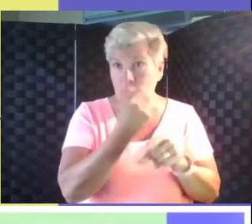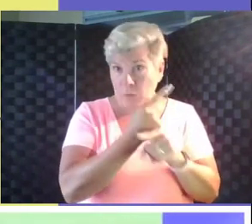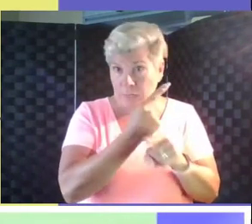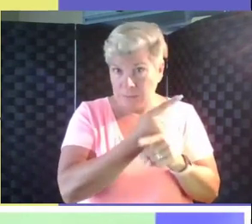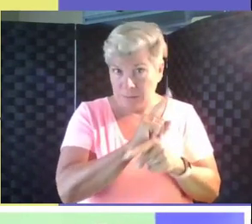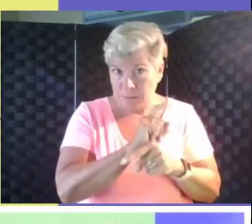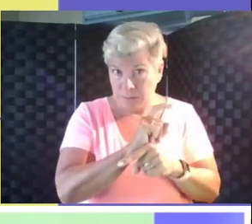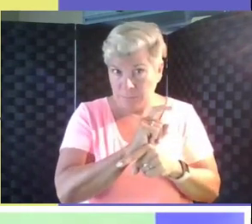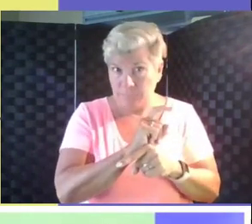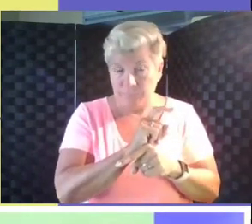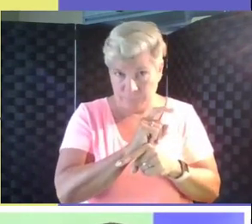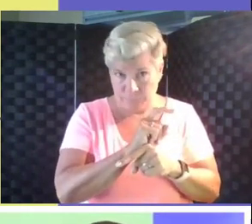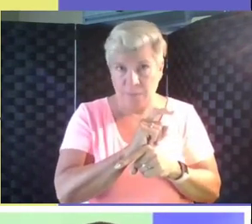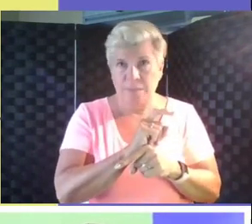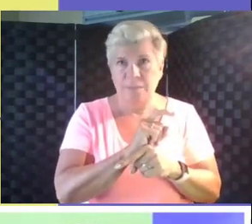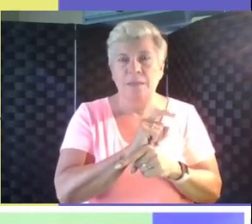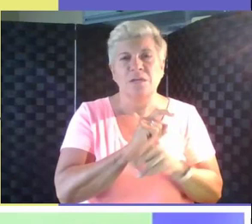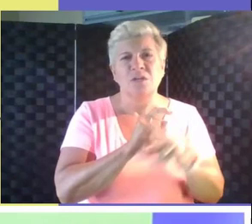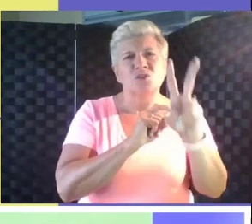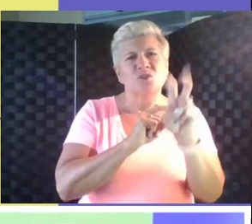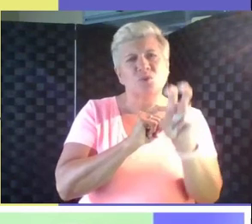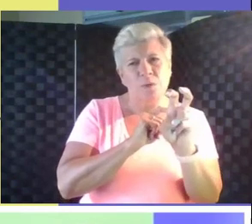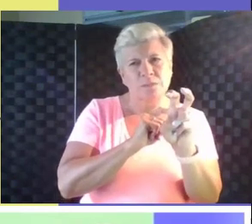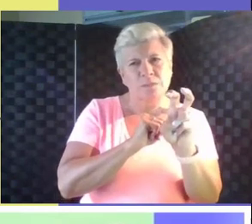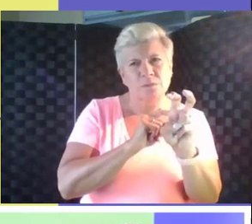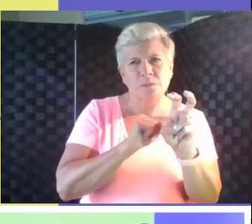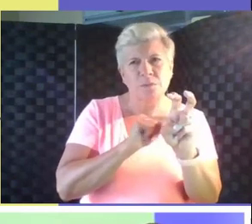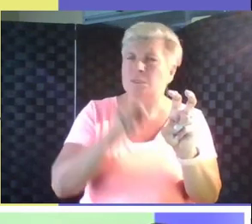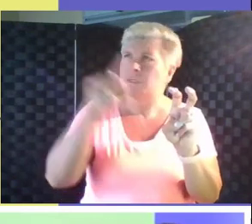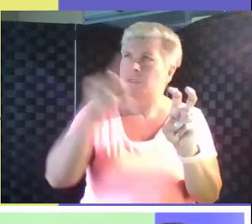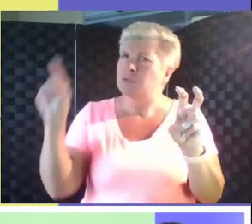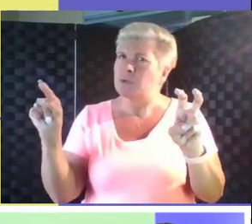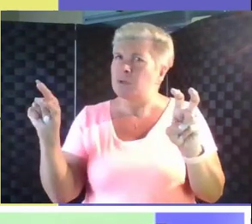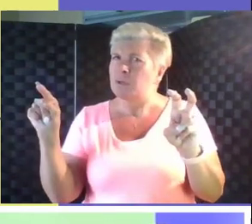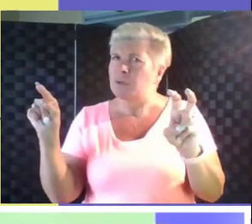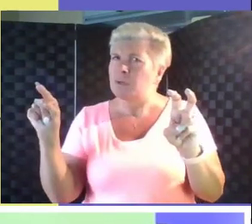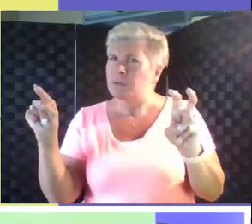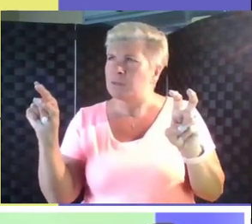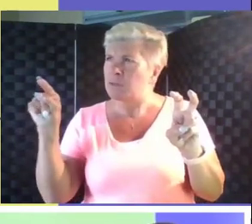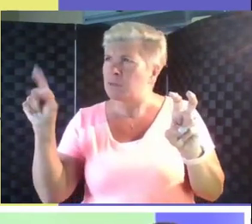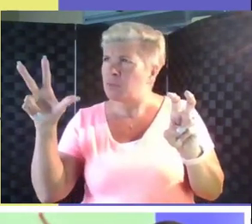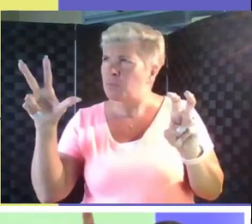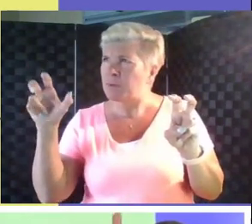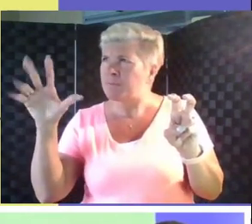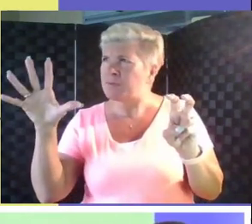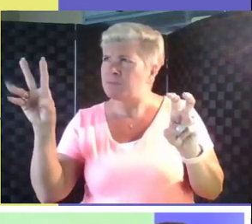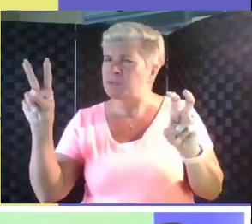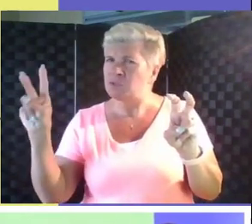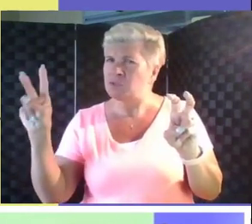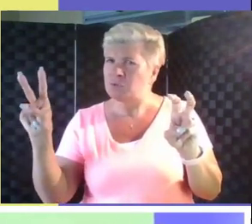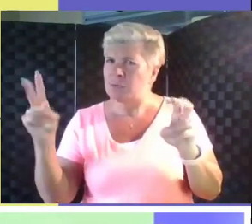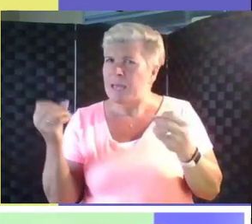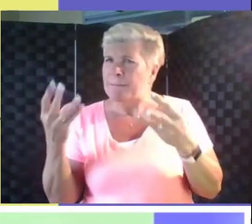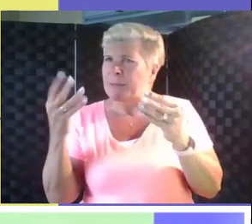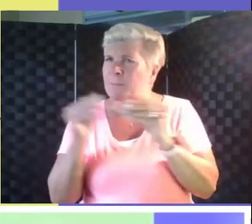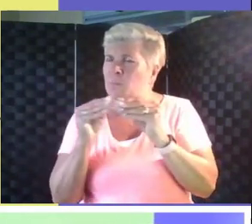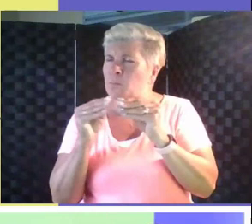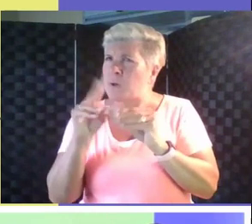agree? Perfect. Well, now I'm at 200. Let's look at our 100 over here. How many hundreds do I